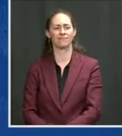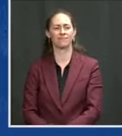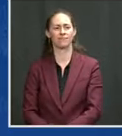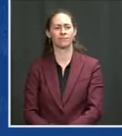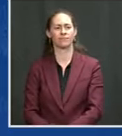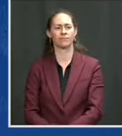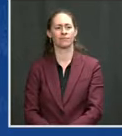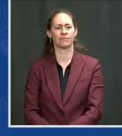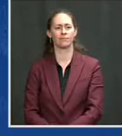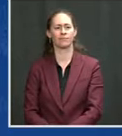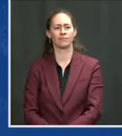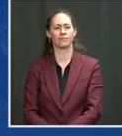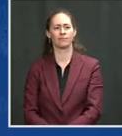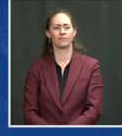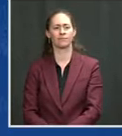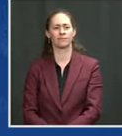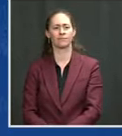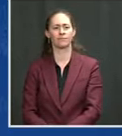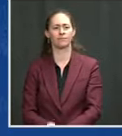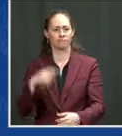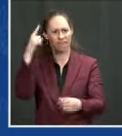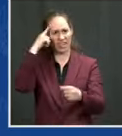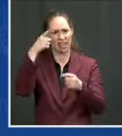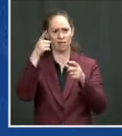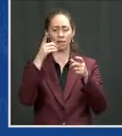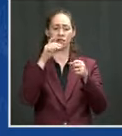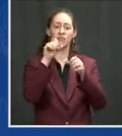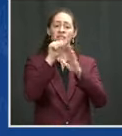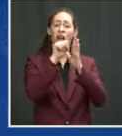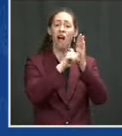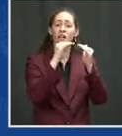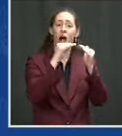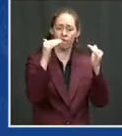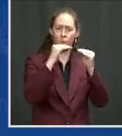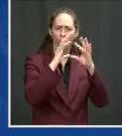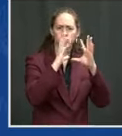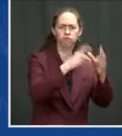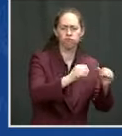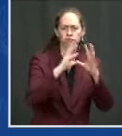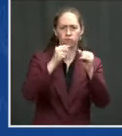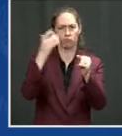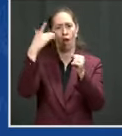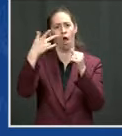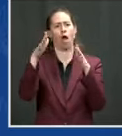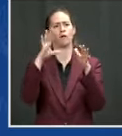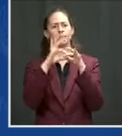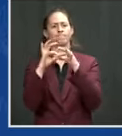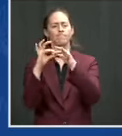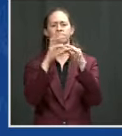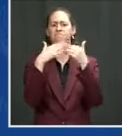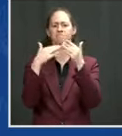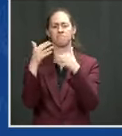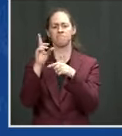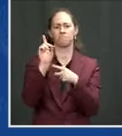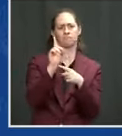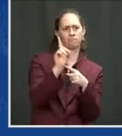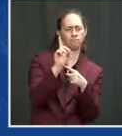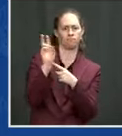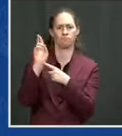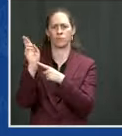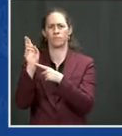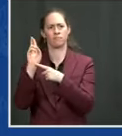state level in terms of cooperation among Democrats and Republicans than we do federally. And so none,